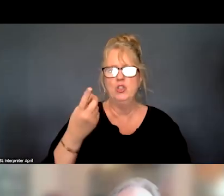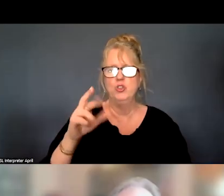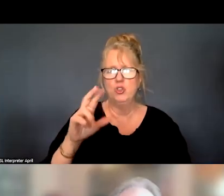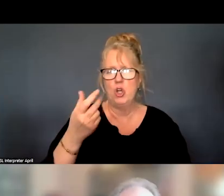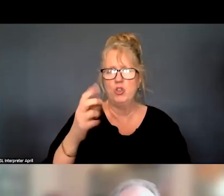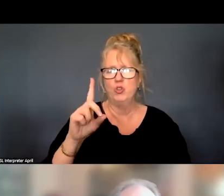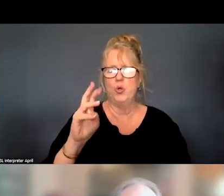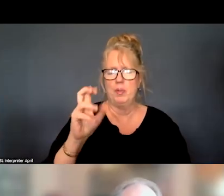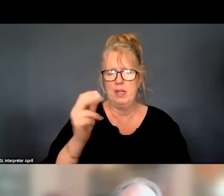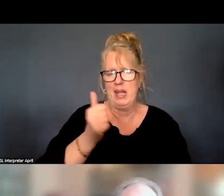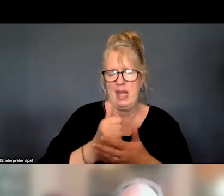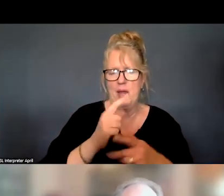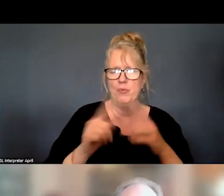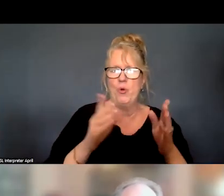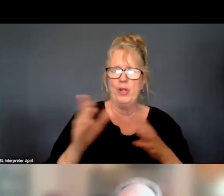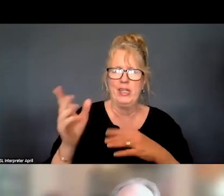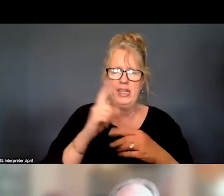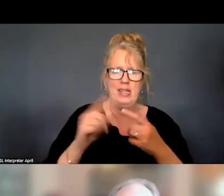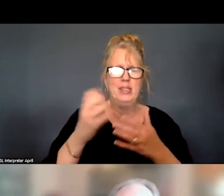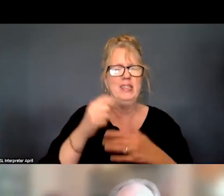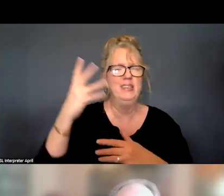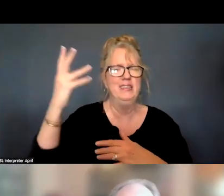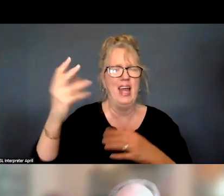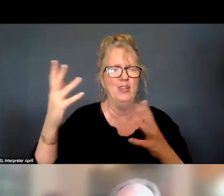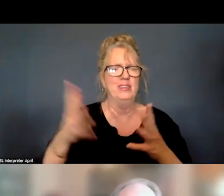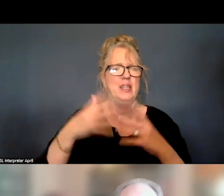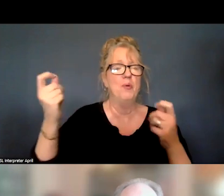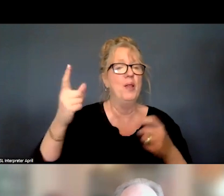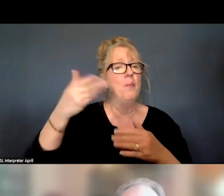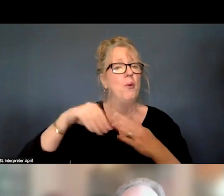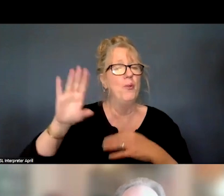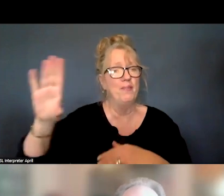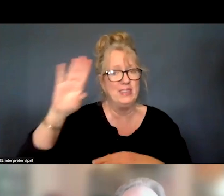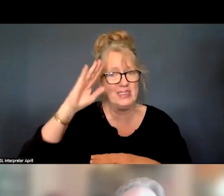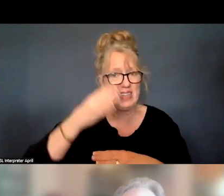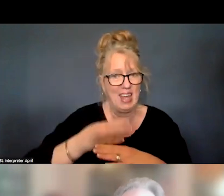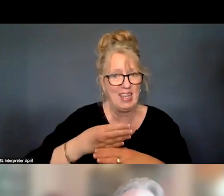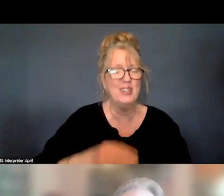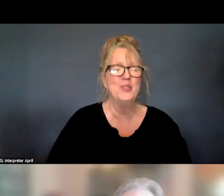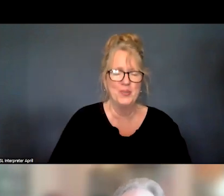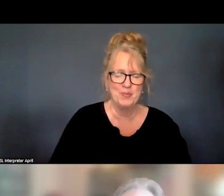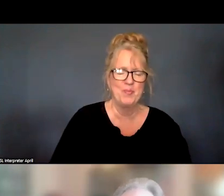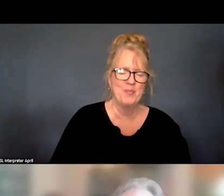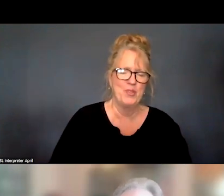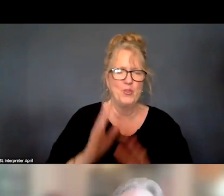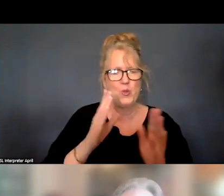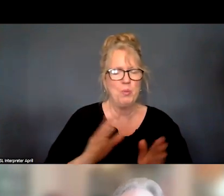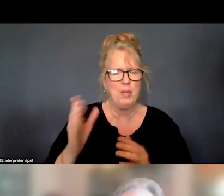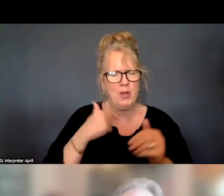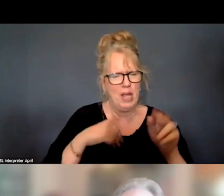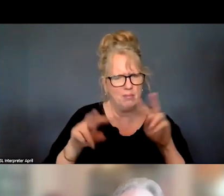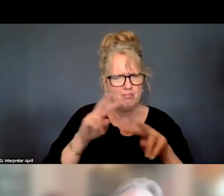to help organize the data corner while he's out celebrating the birth of his son. And in preparing for it, I was looking at some of the